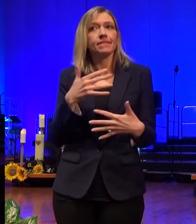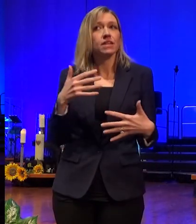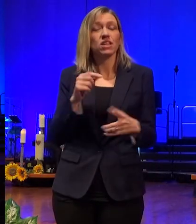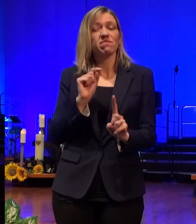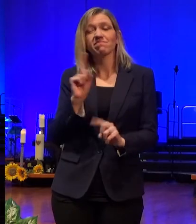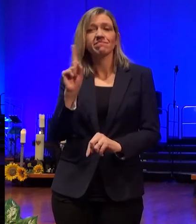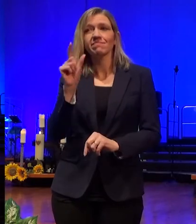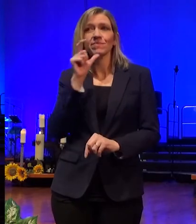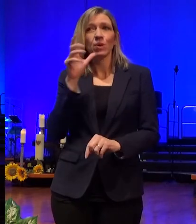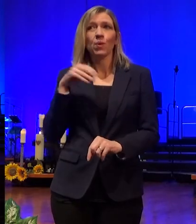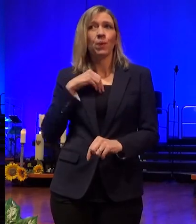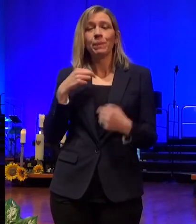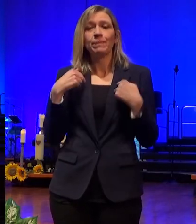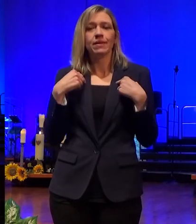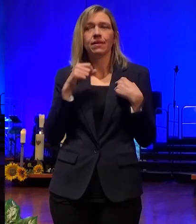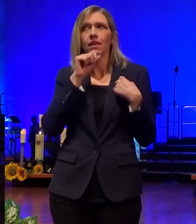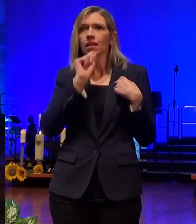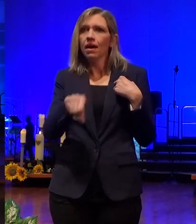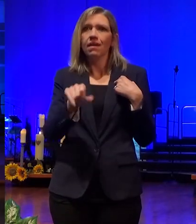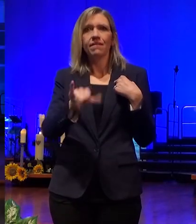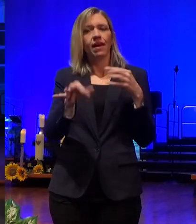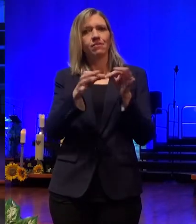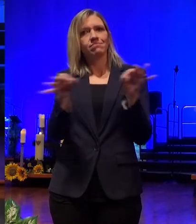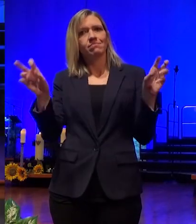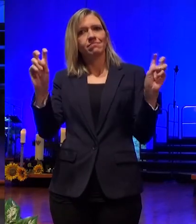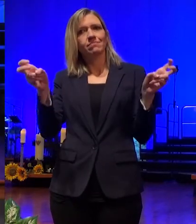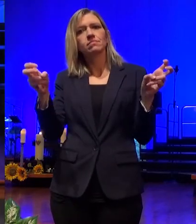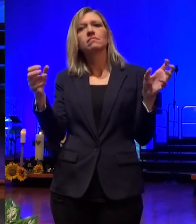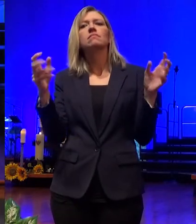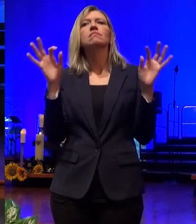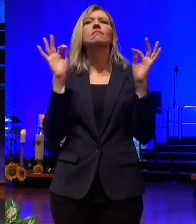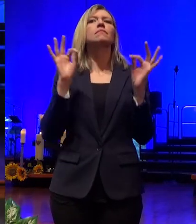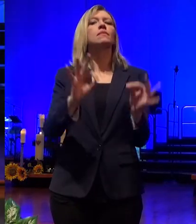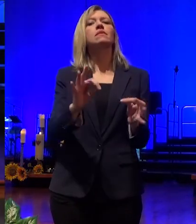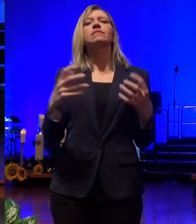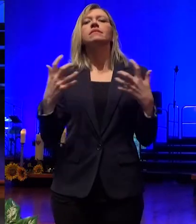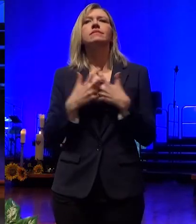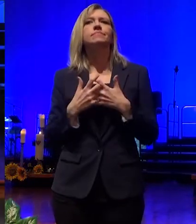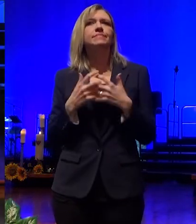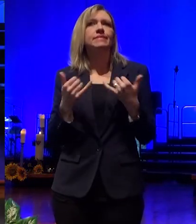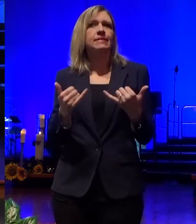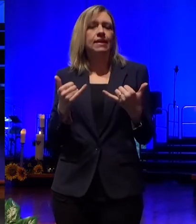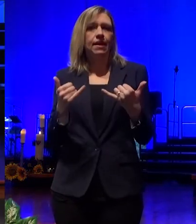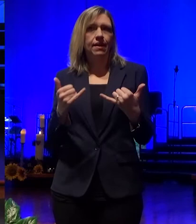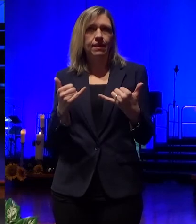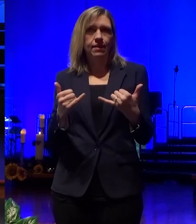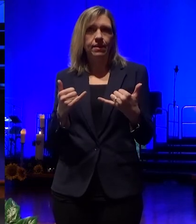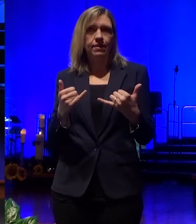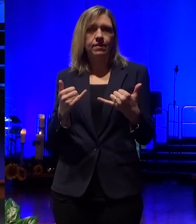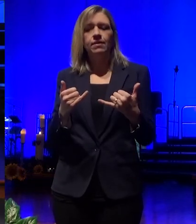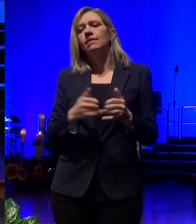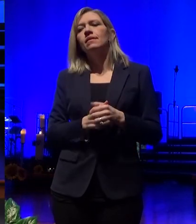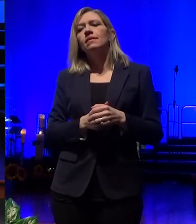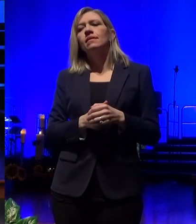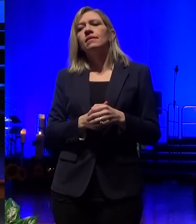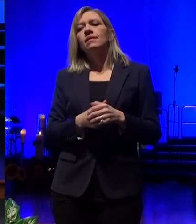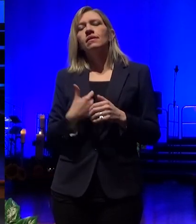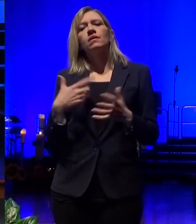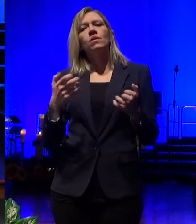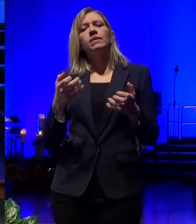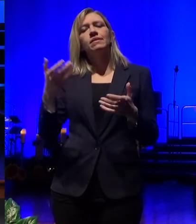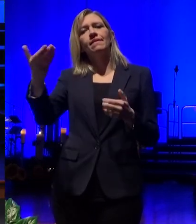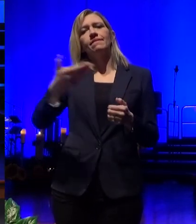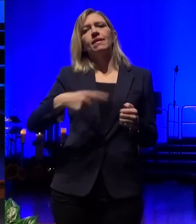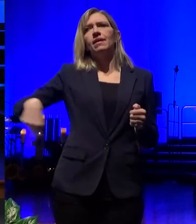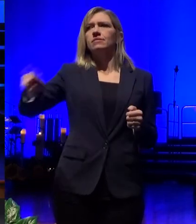Fear you don't own me. I love that. And it's perfect today for what I want to invite us